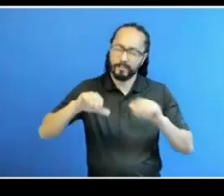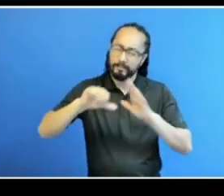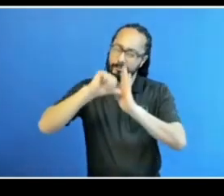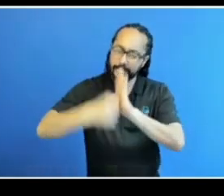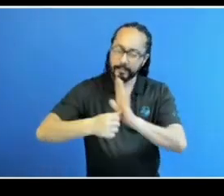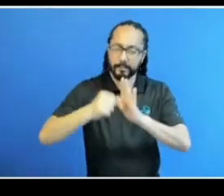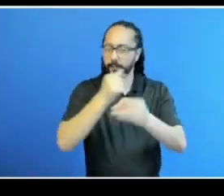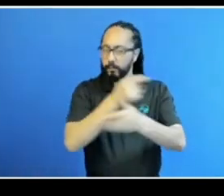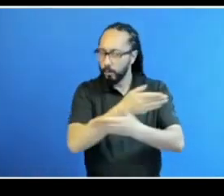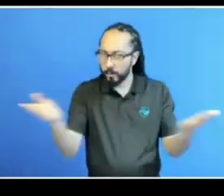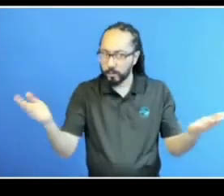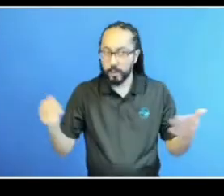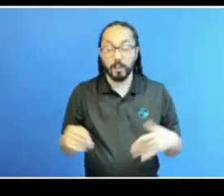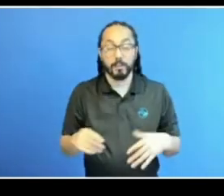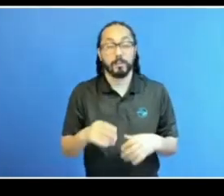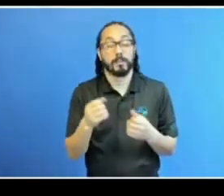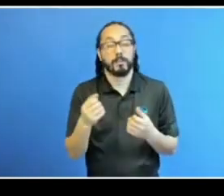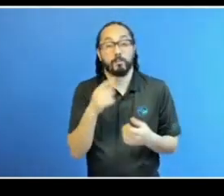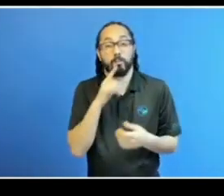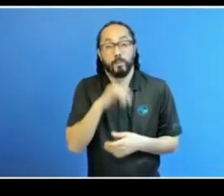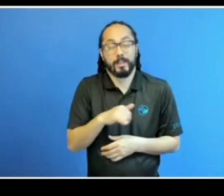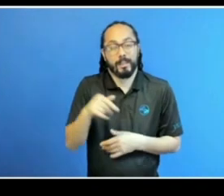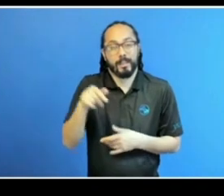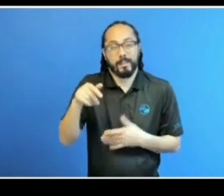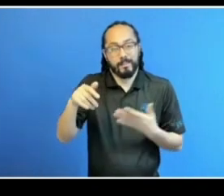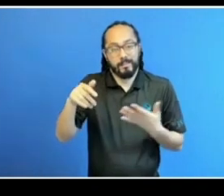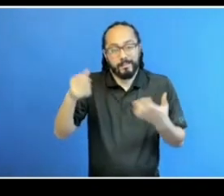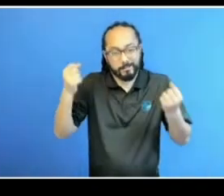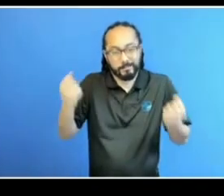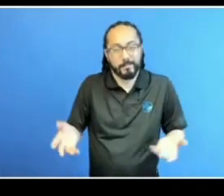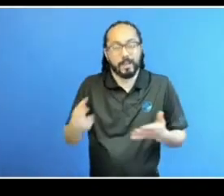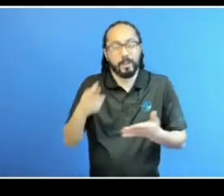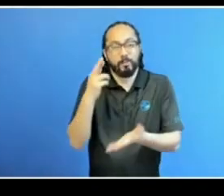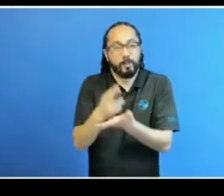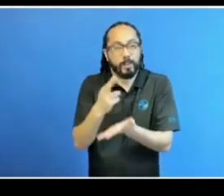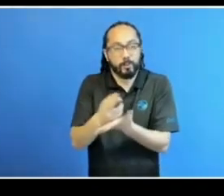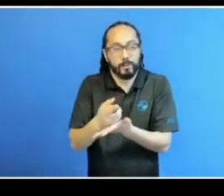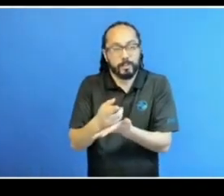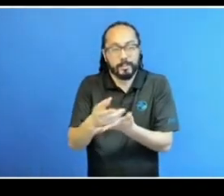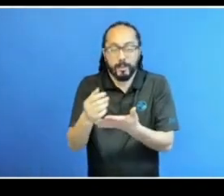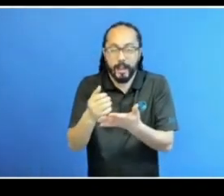that, there's so many resources out there to help and support you.